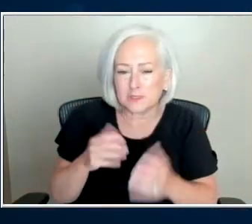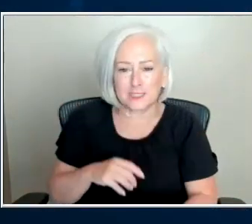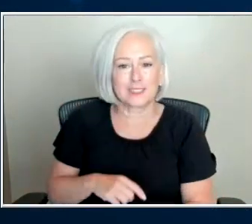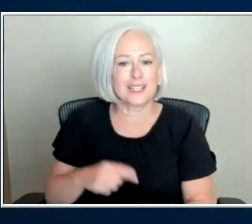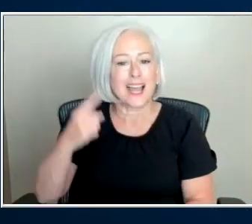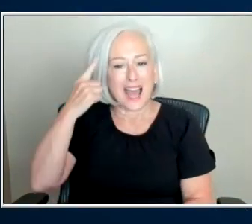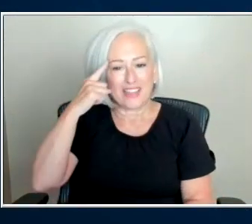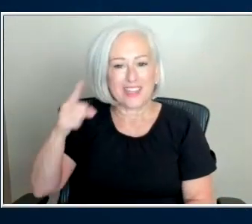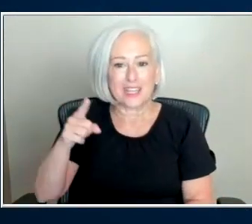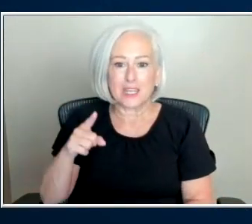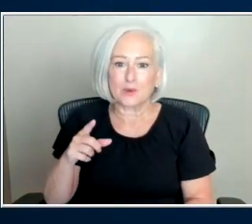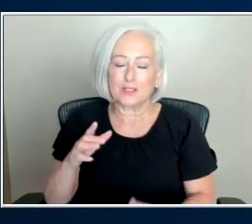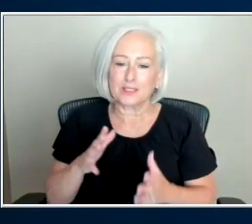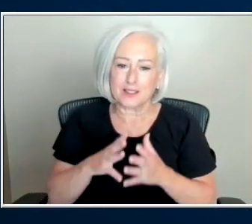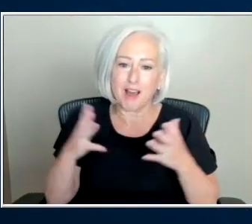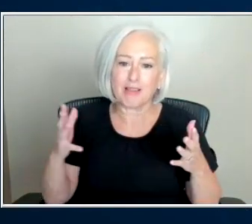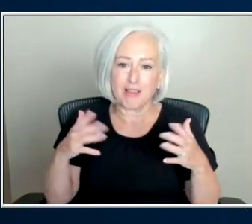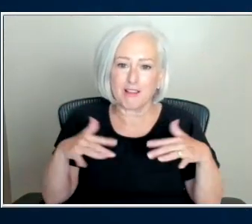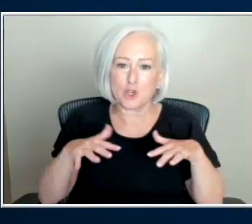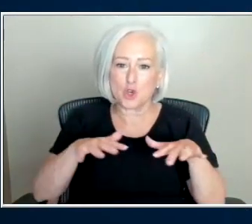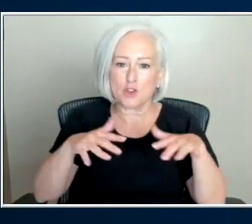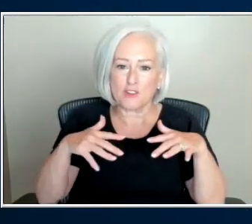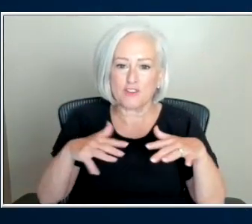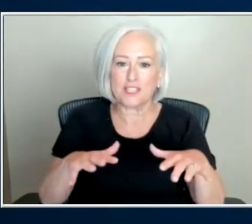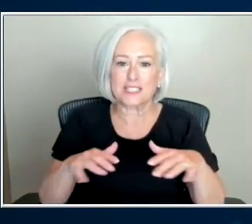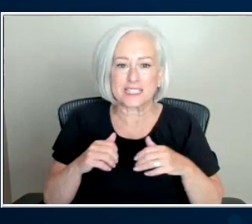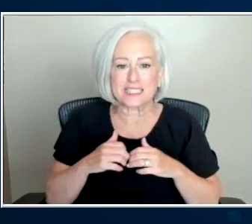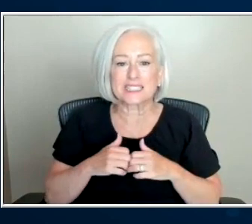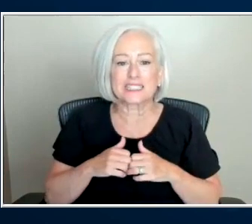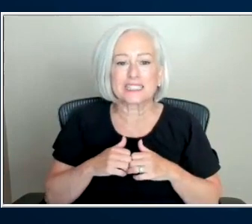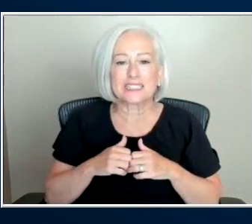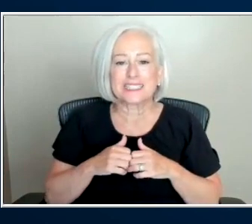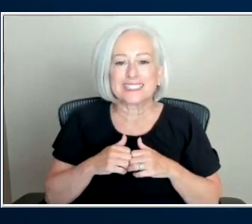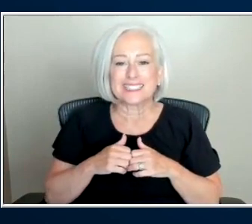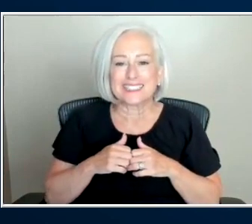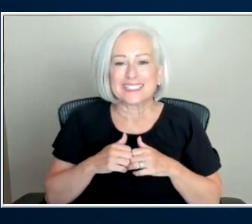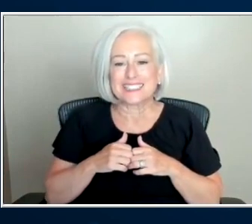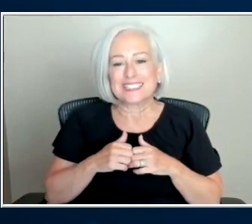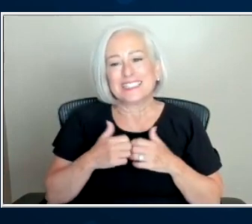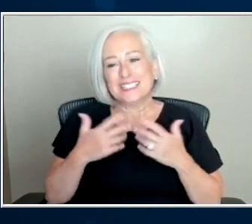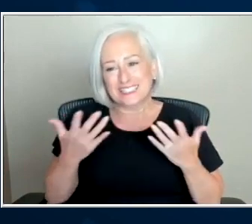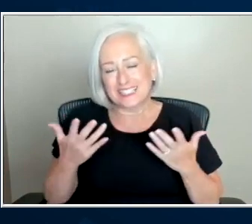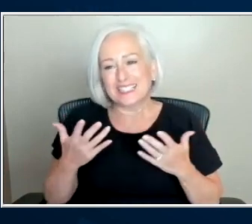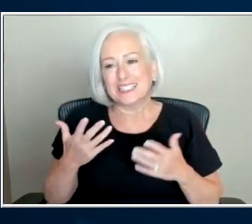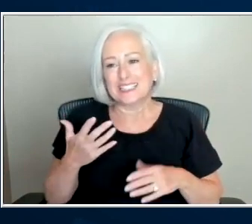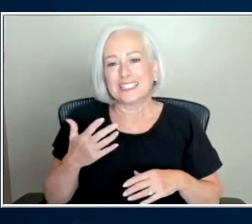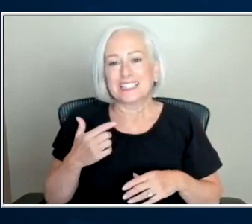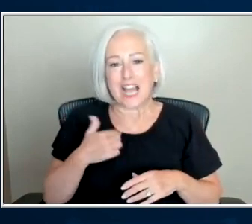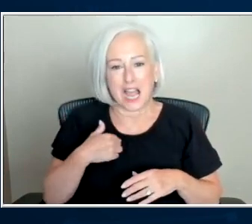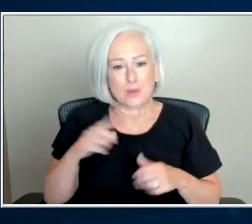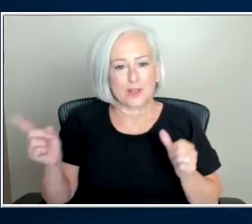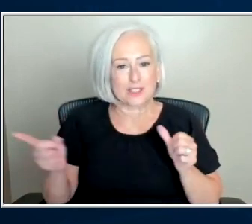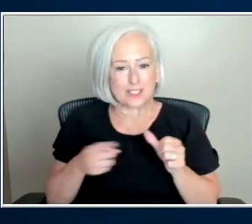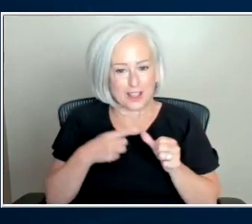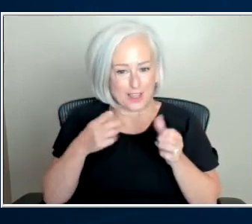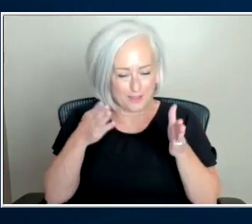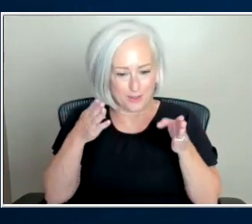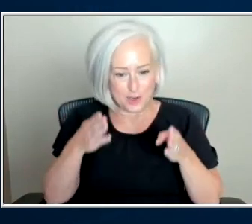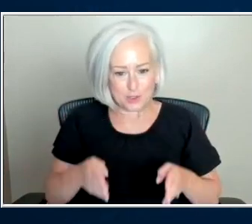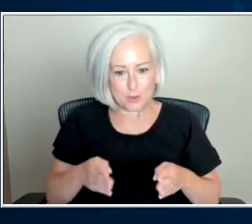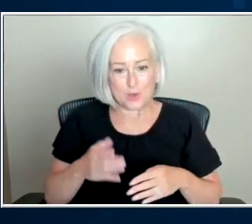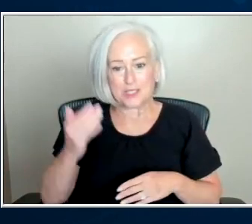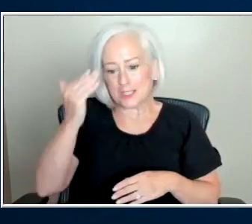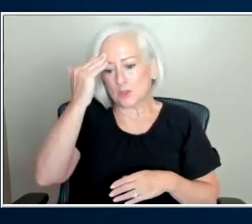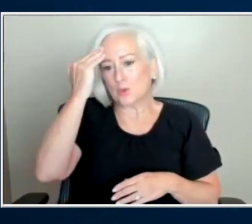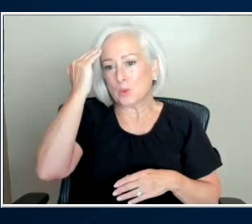pretty nervous. He was also just, I was the first person that he's known